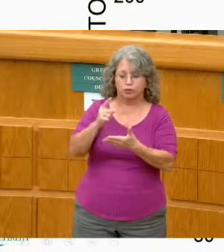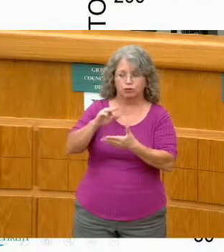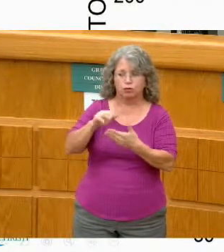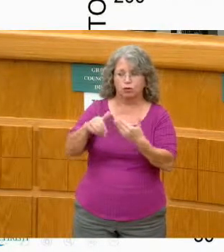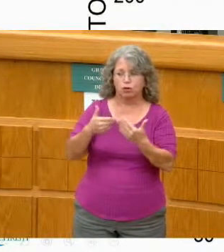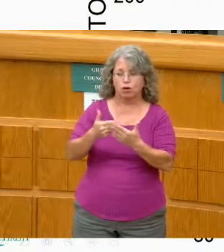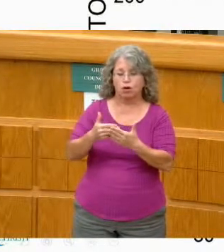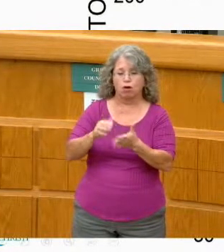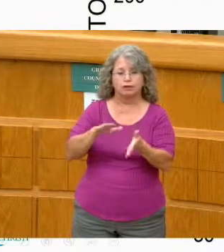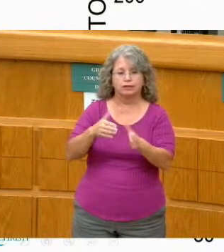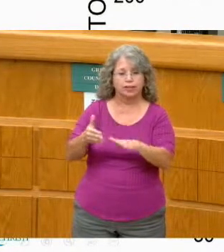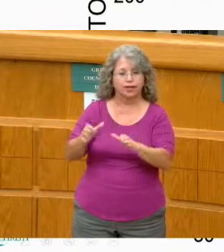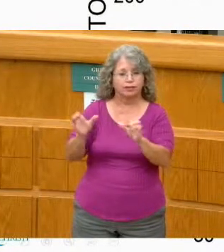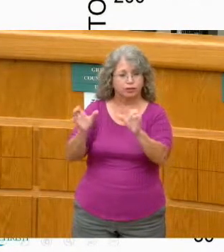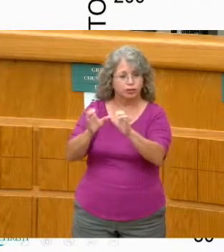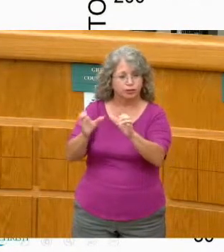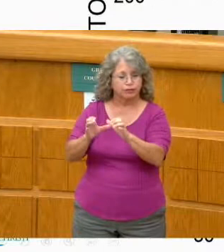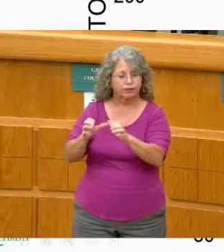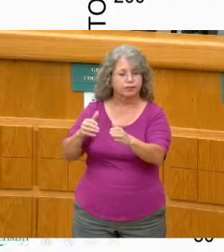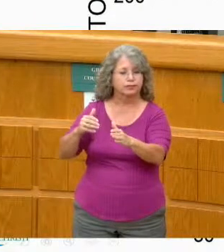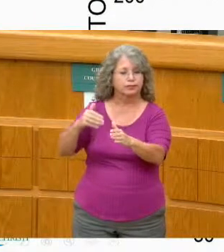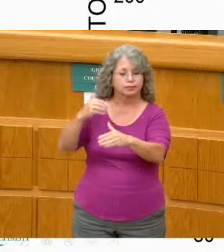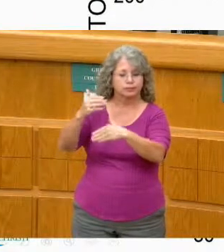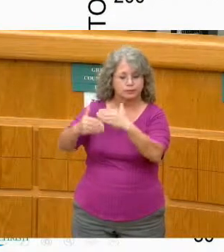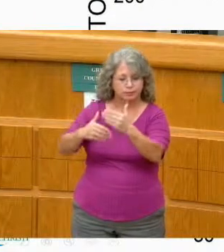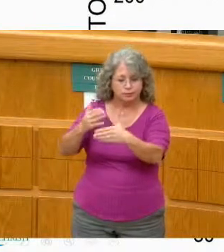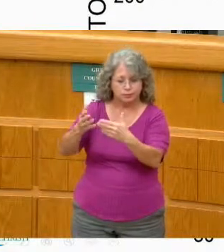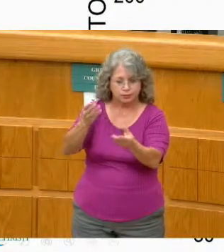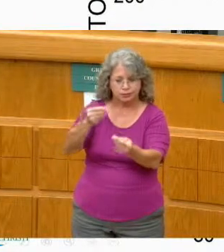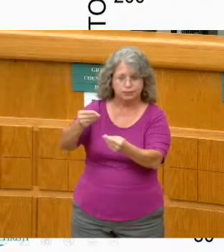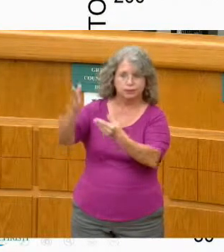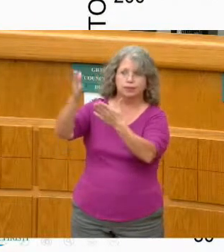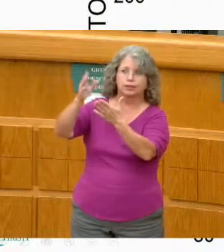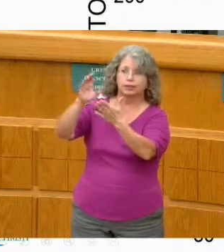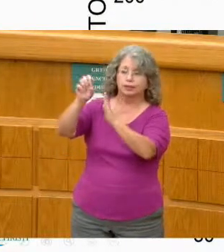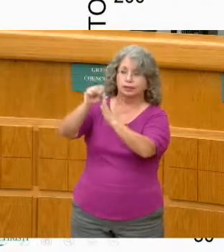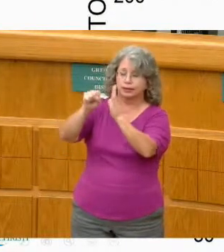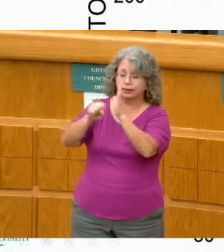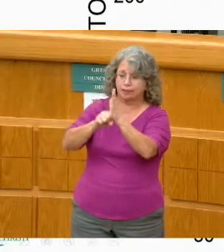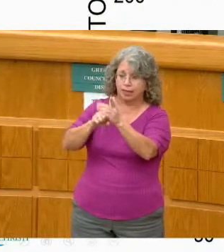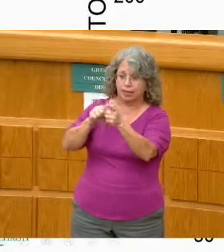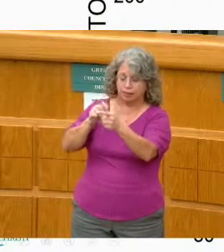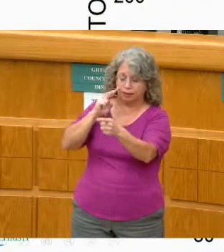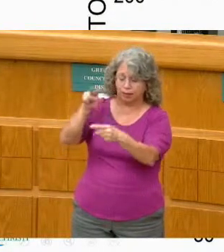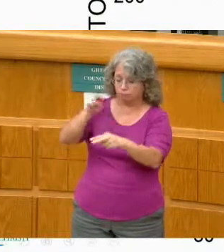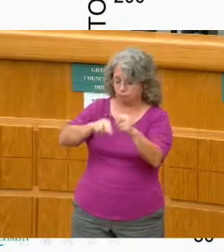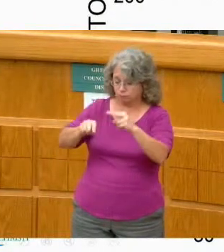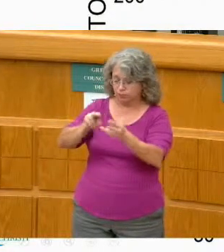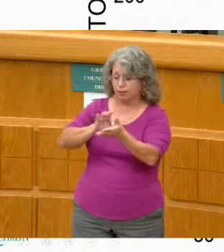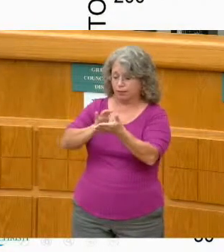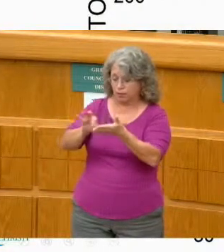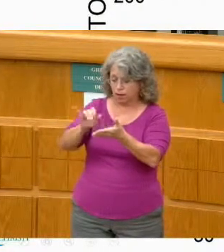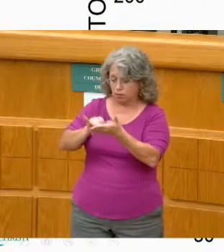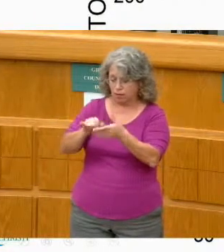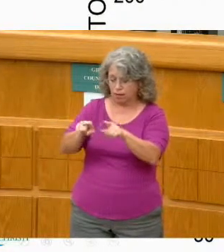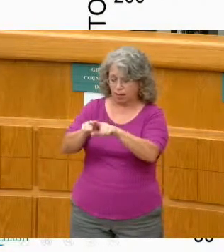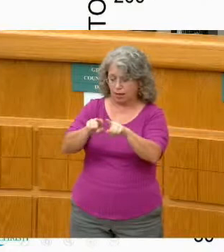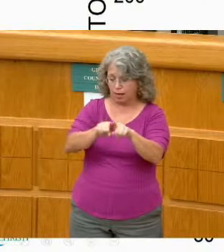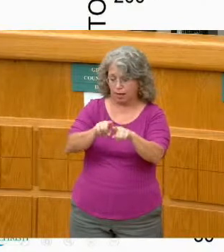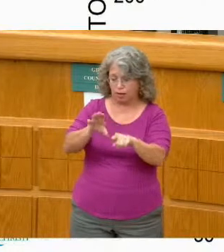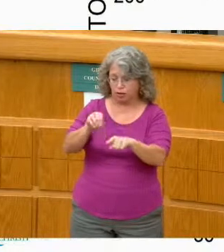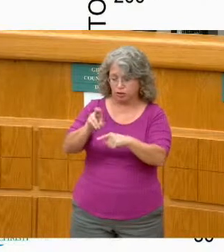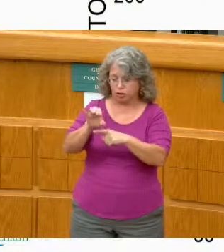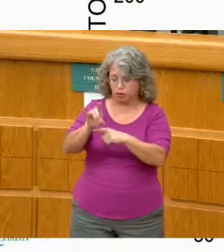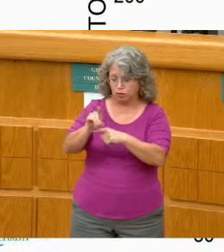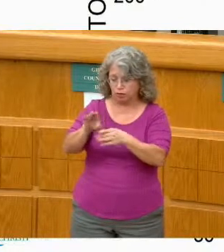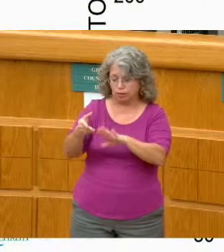all the death certificates to be fully processed. And the way that you get counted by the state as a fatality or by the county